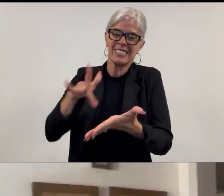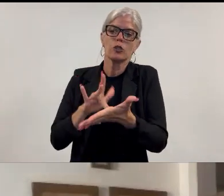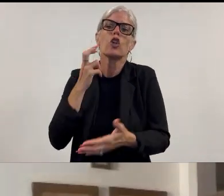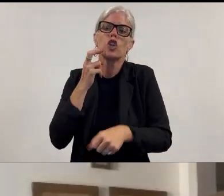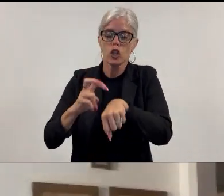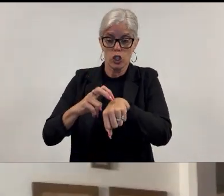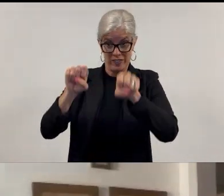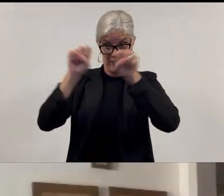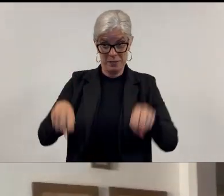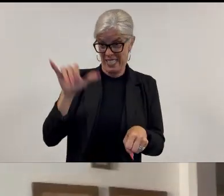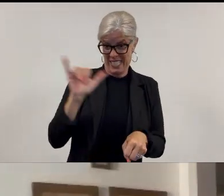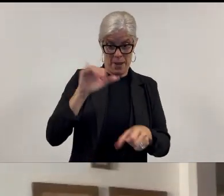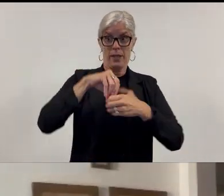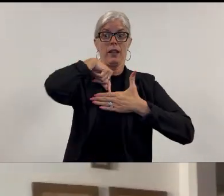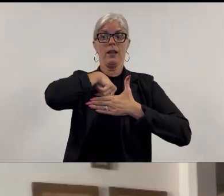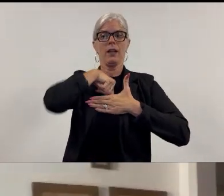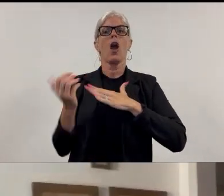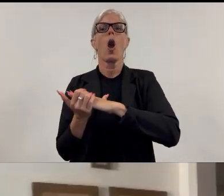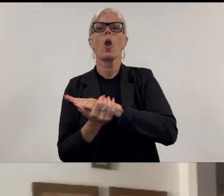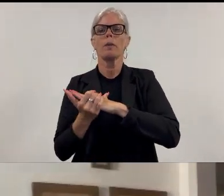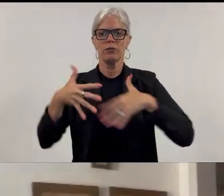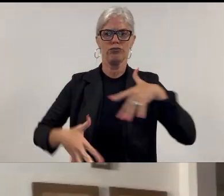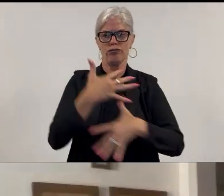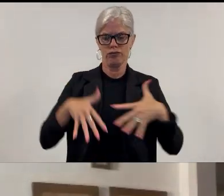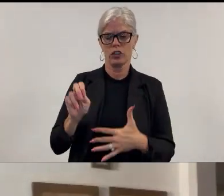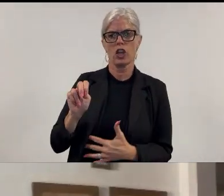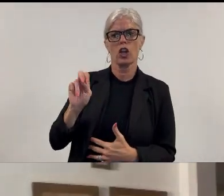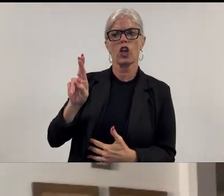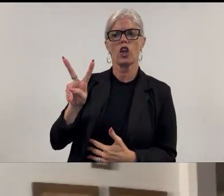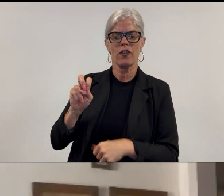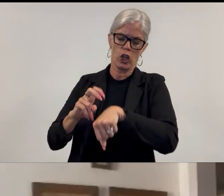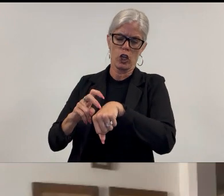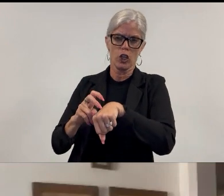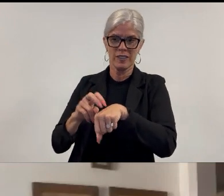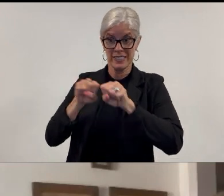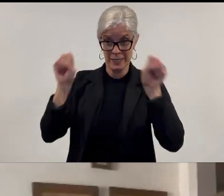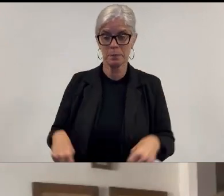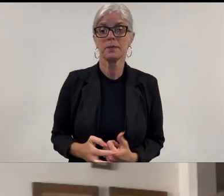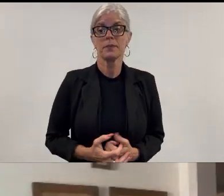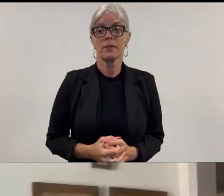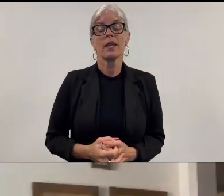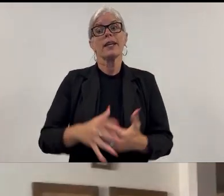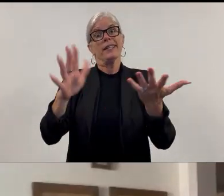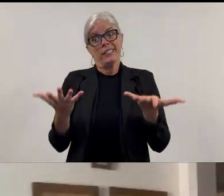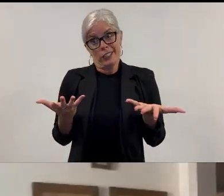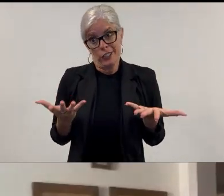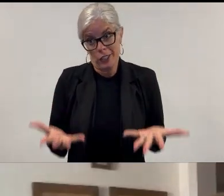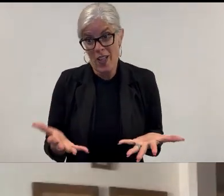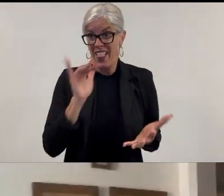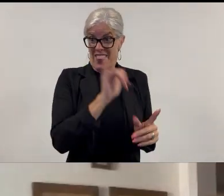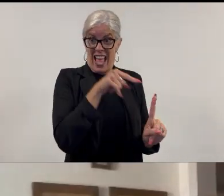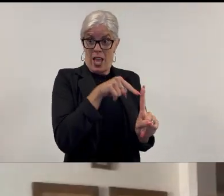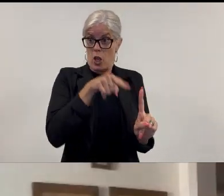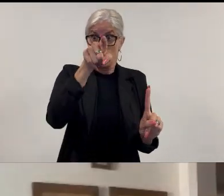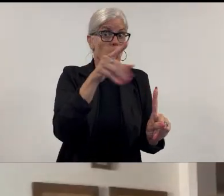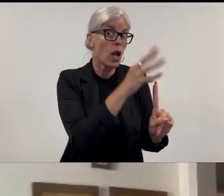also change at the molecular and metabolic level the residual structures and functions in